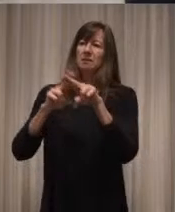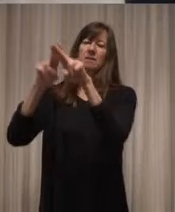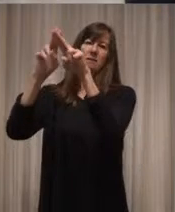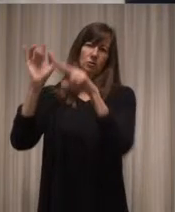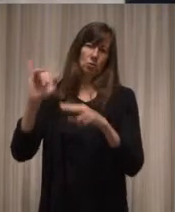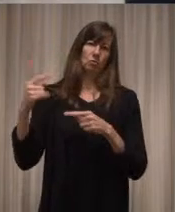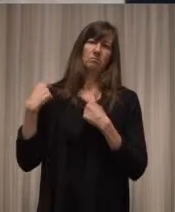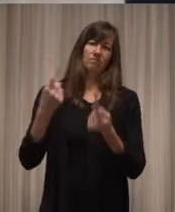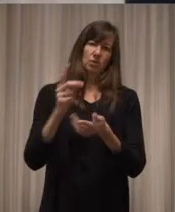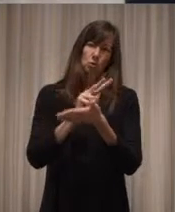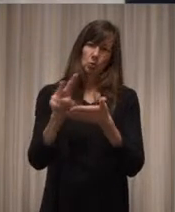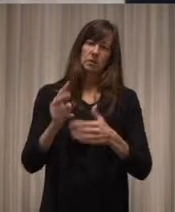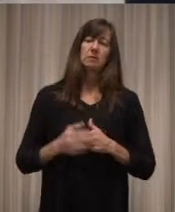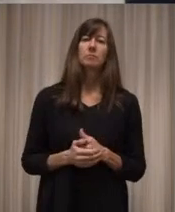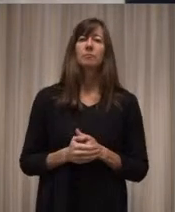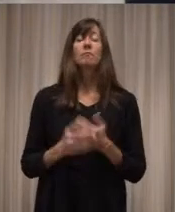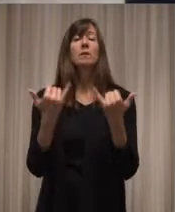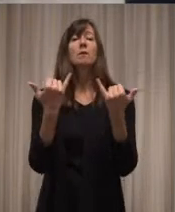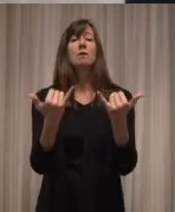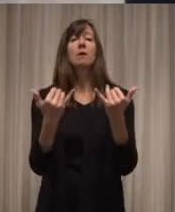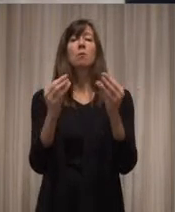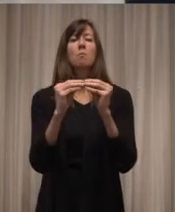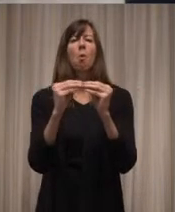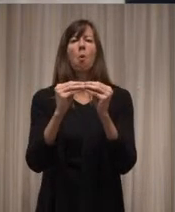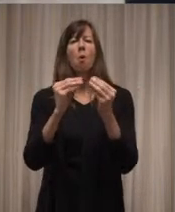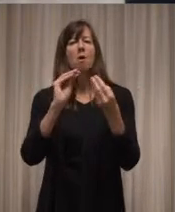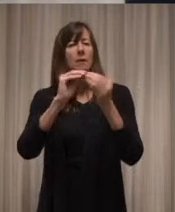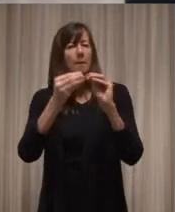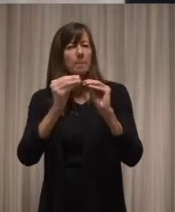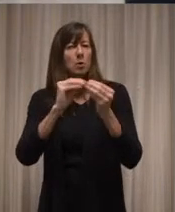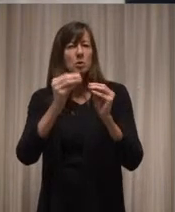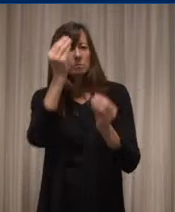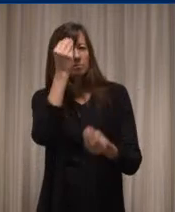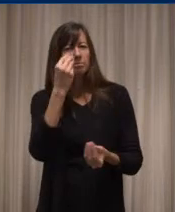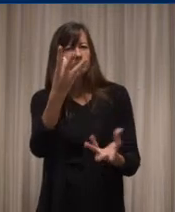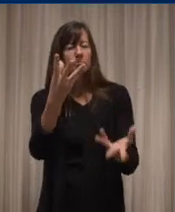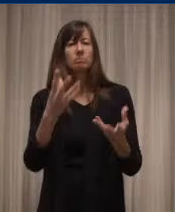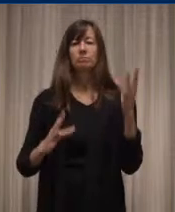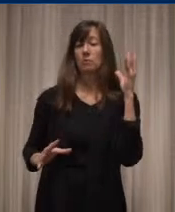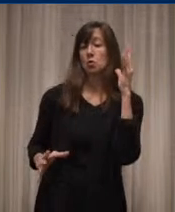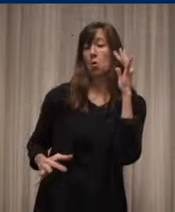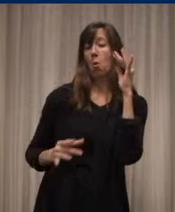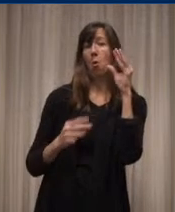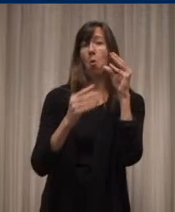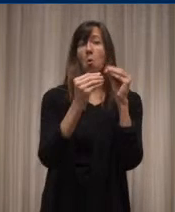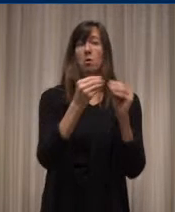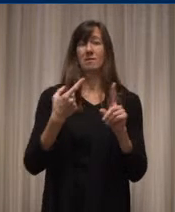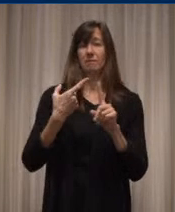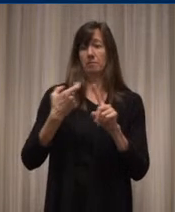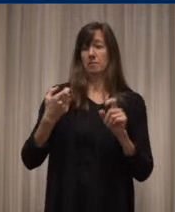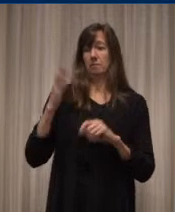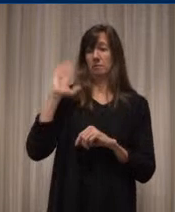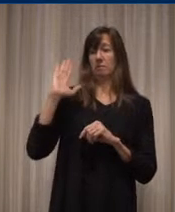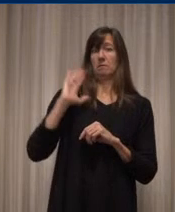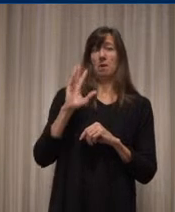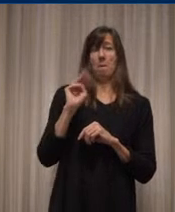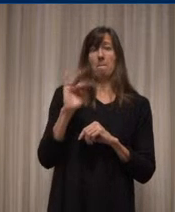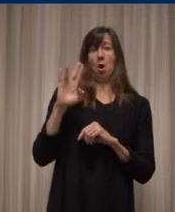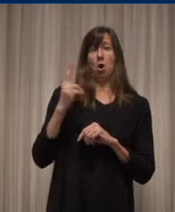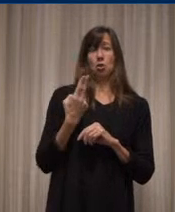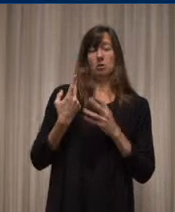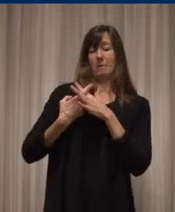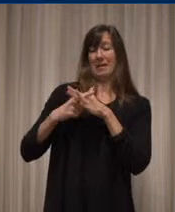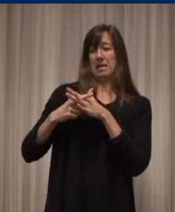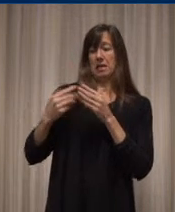deeply to the numbers, here are the total cumulative numbers for the county since the beginning of the pandemic. We are quickly